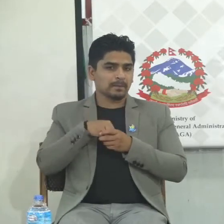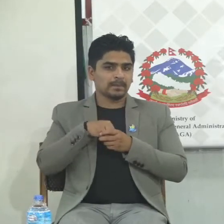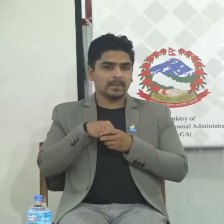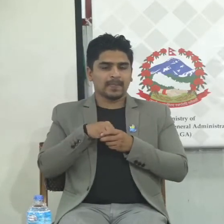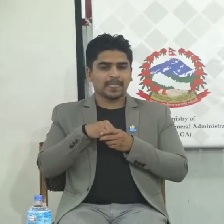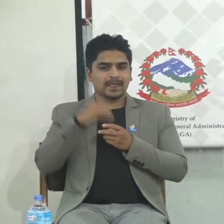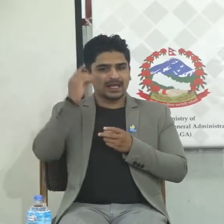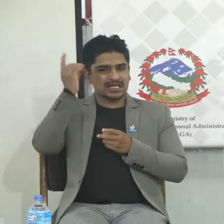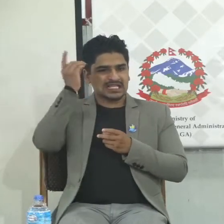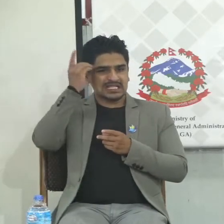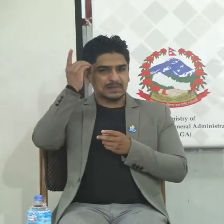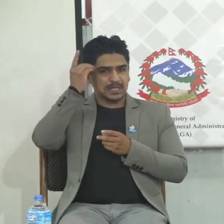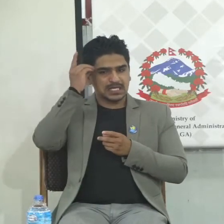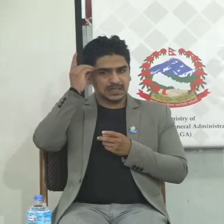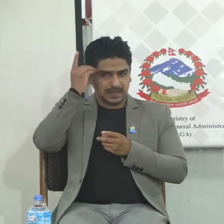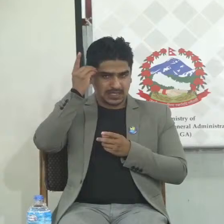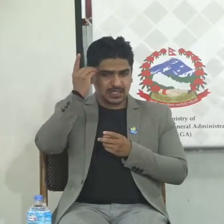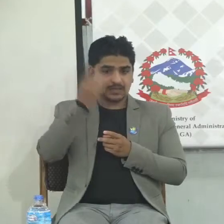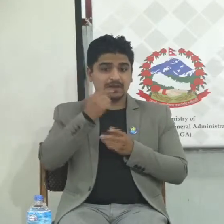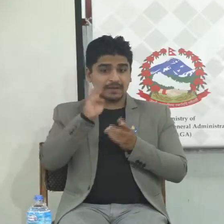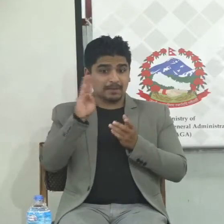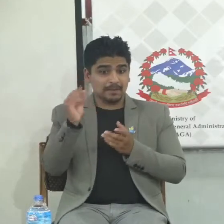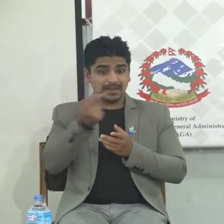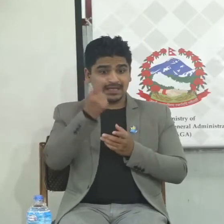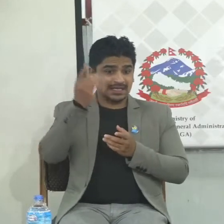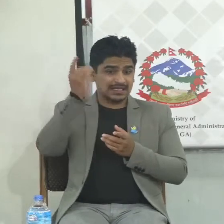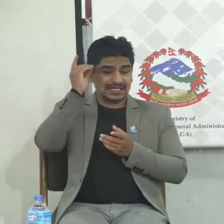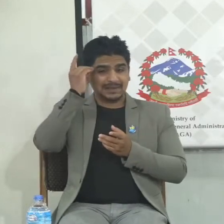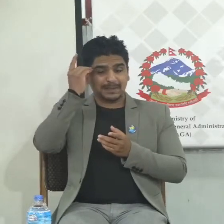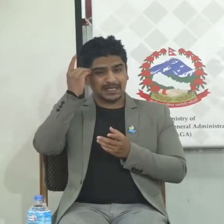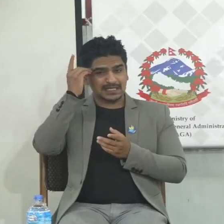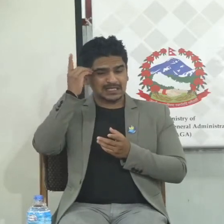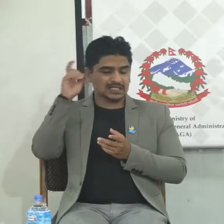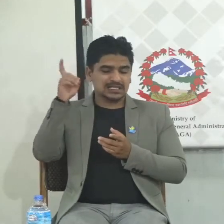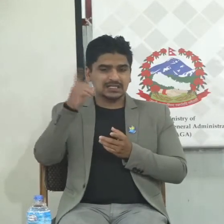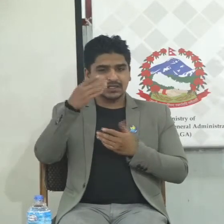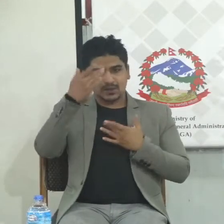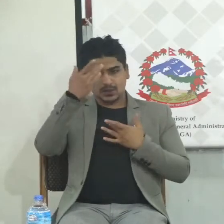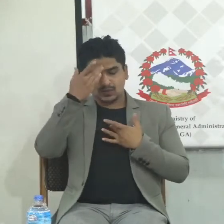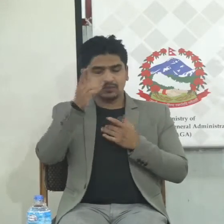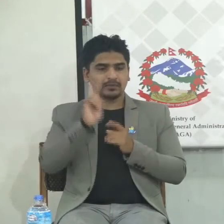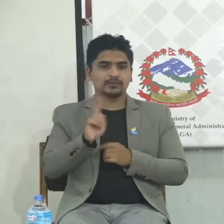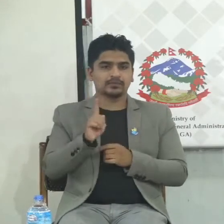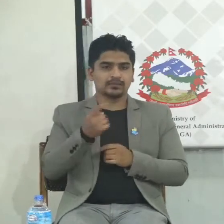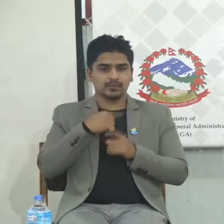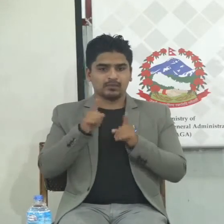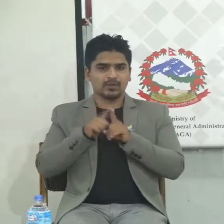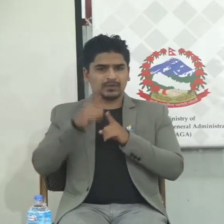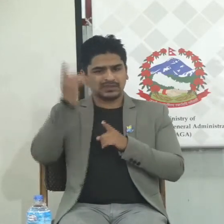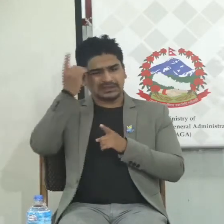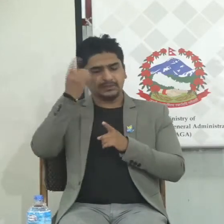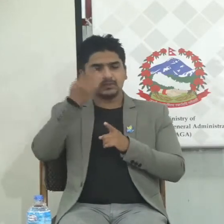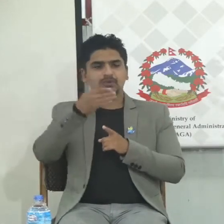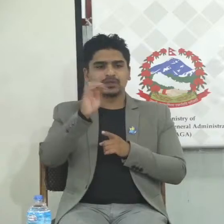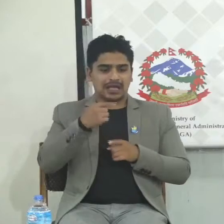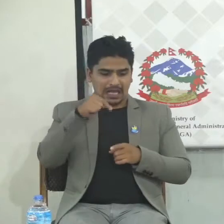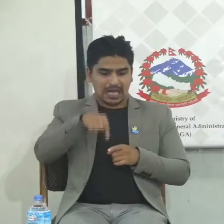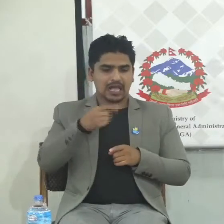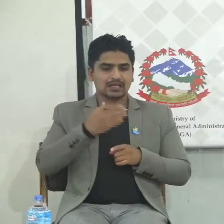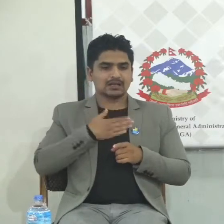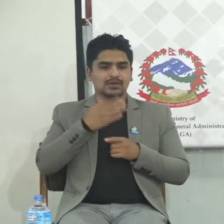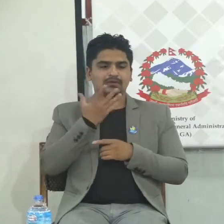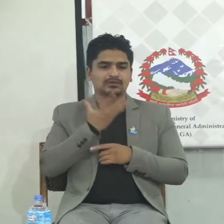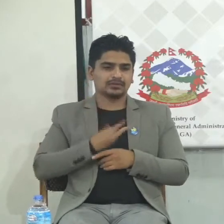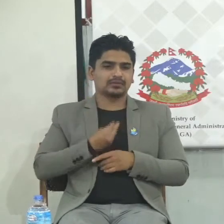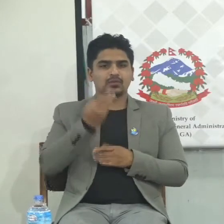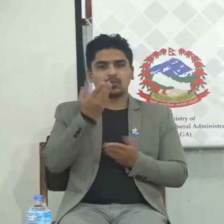it as a disease. I might be gone in a depression. I might be sad today. I might feel sad. People may feel traumatized.